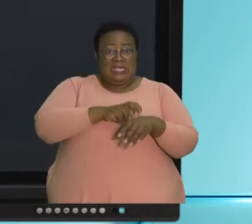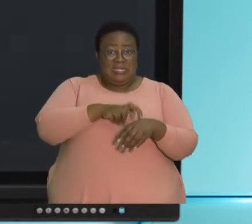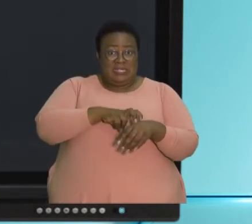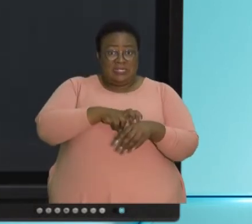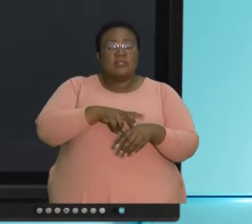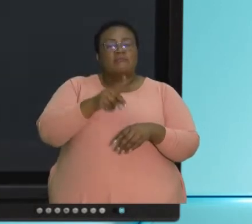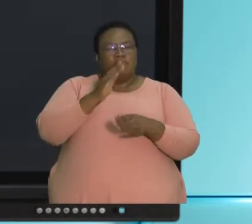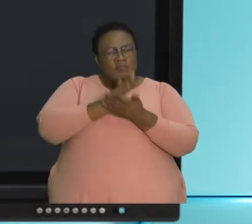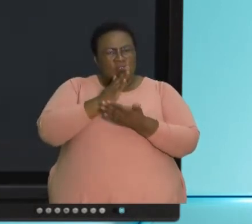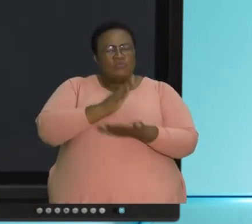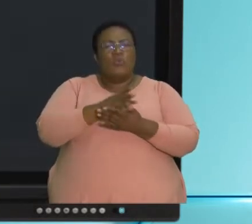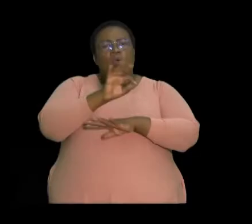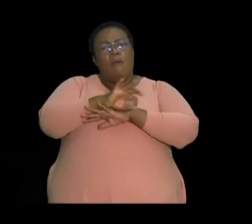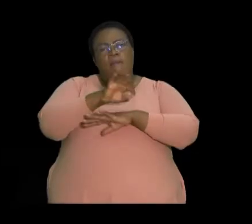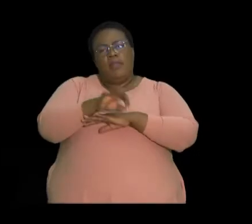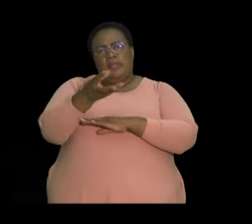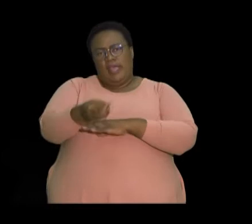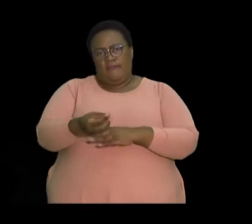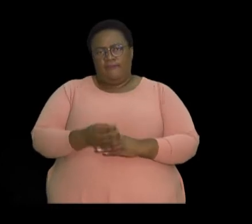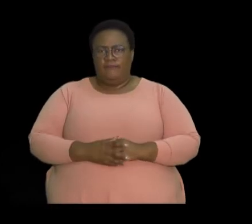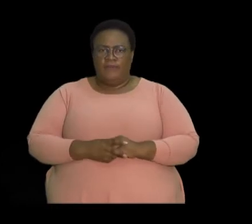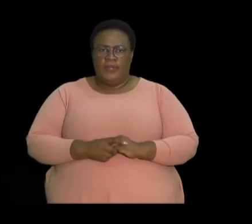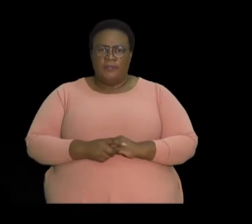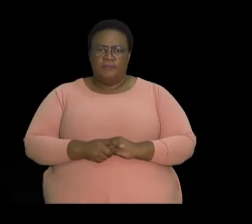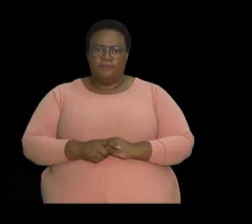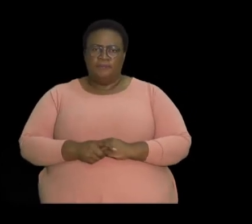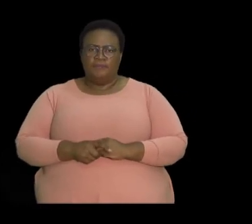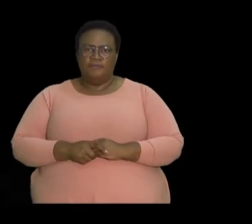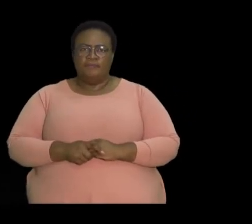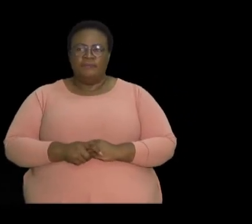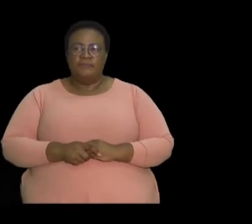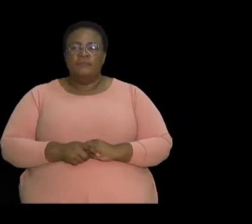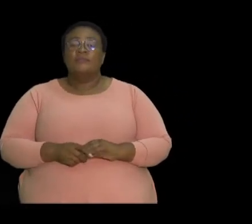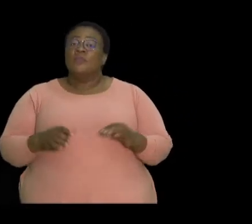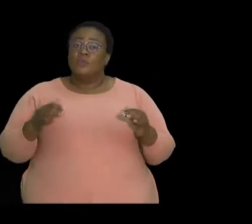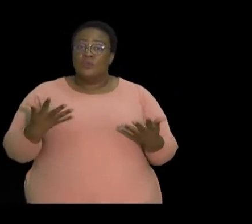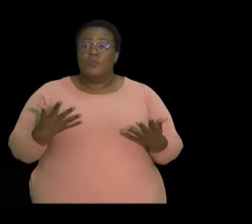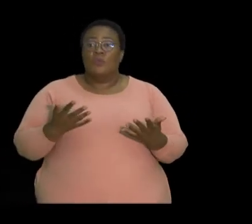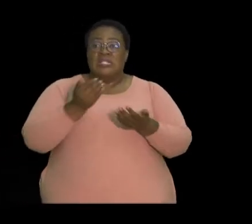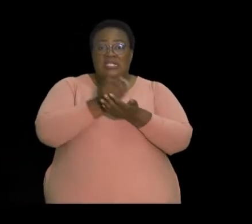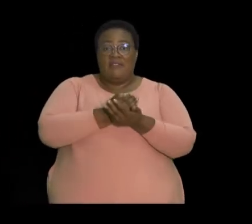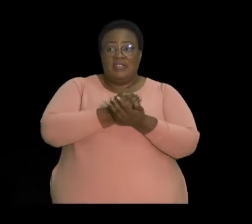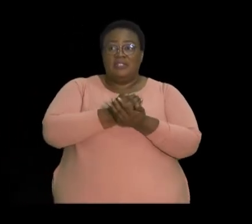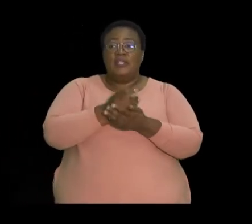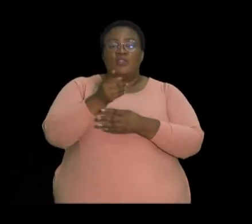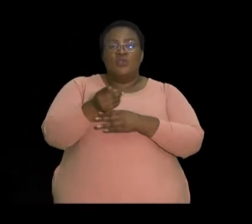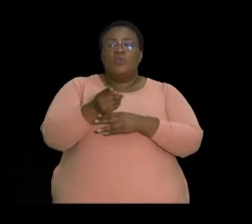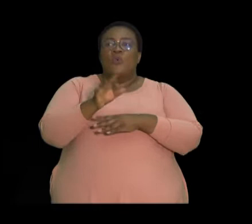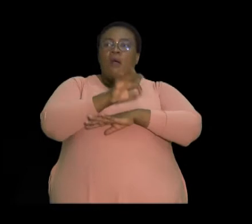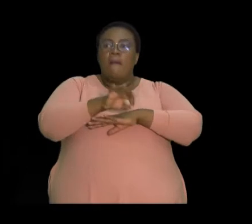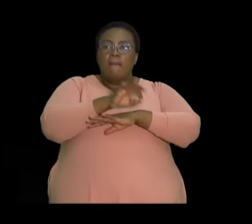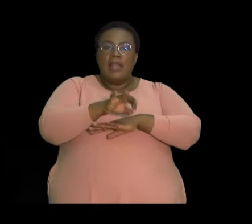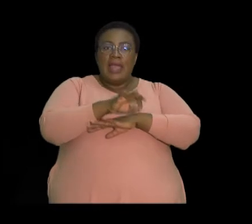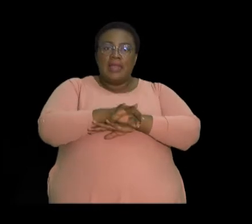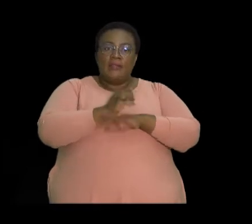for it. Let's just continue with what you are doing. So with savings, guys, you need to follow a plan